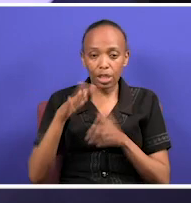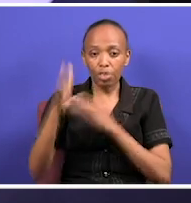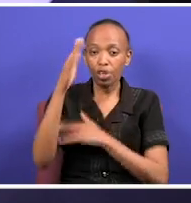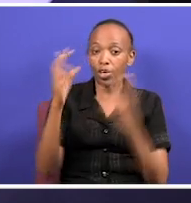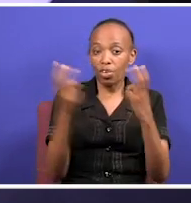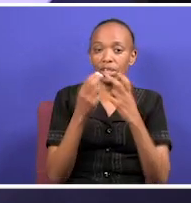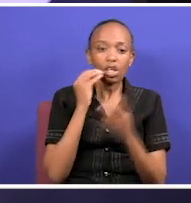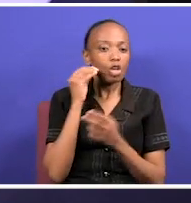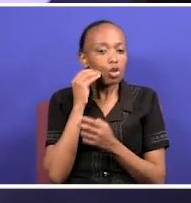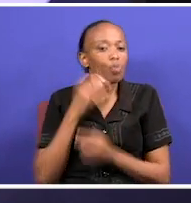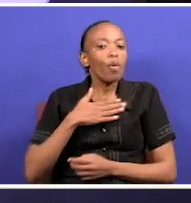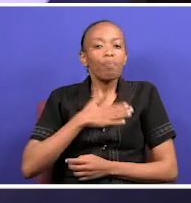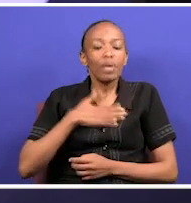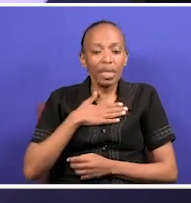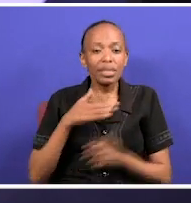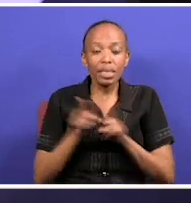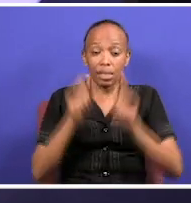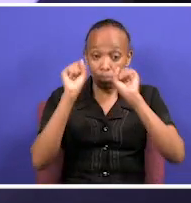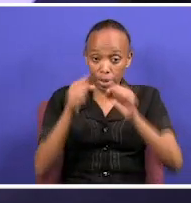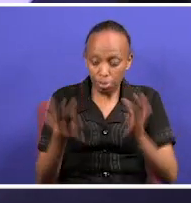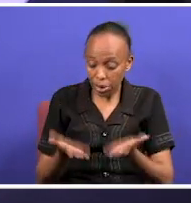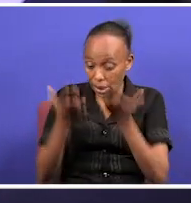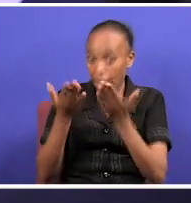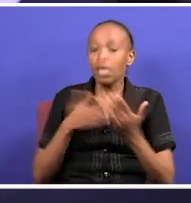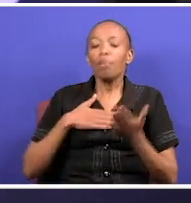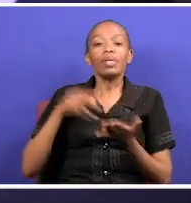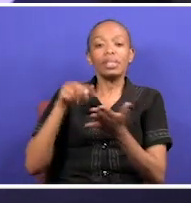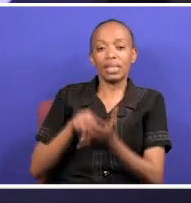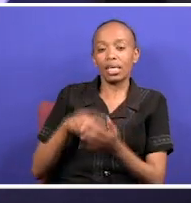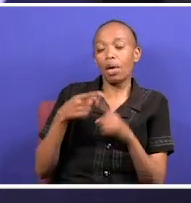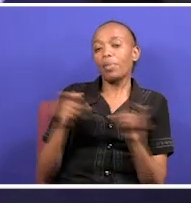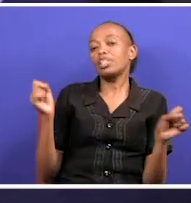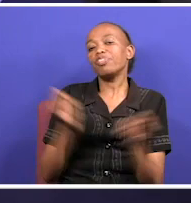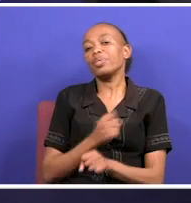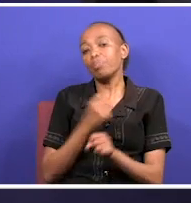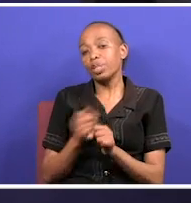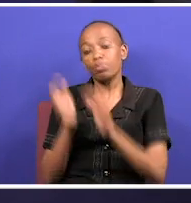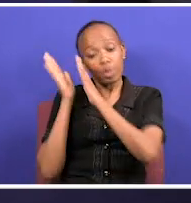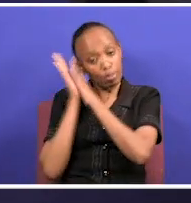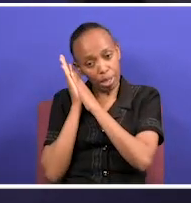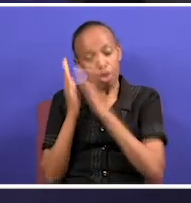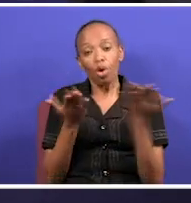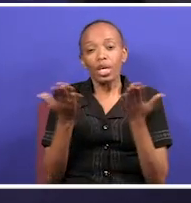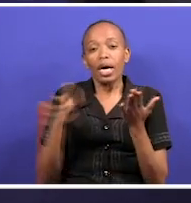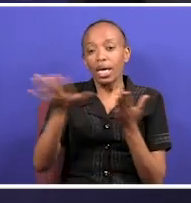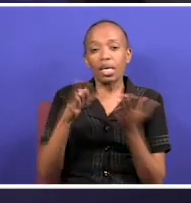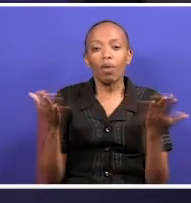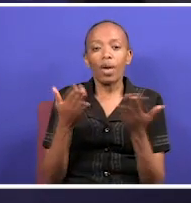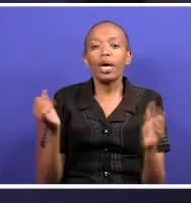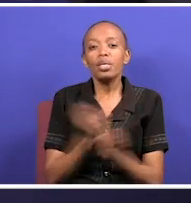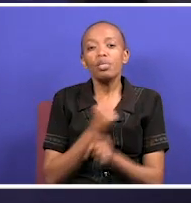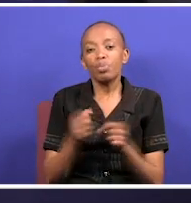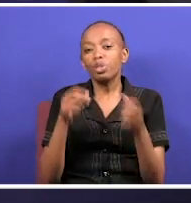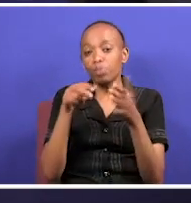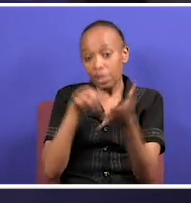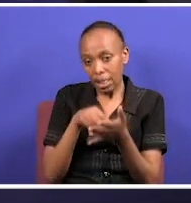watching us at home, please, and you're able to rise up, rise up. But if you're not, you're in bed or in a place where you're not able